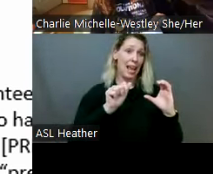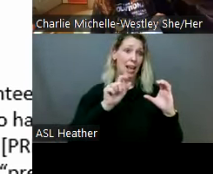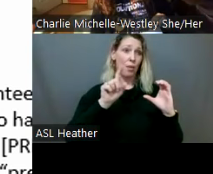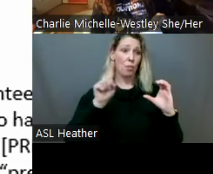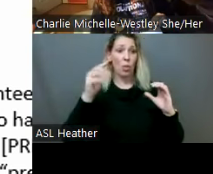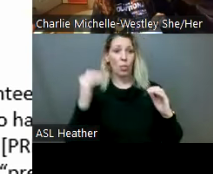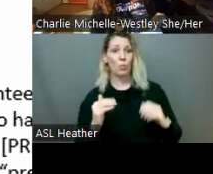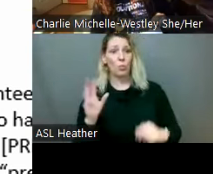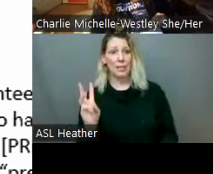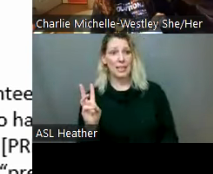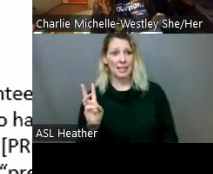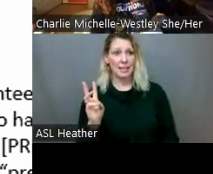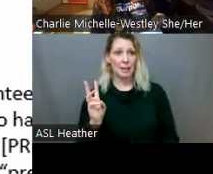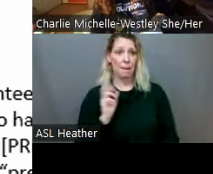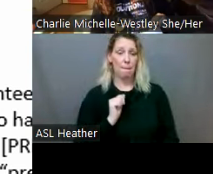through 6?